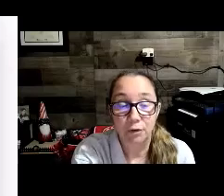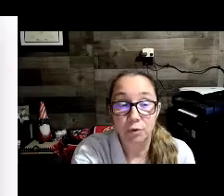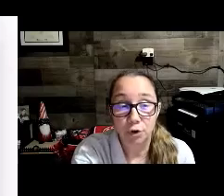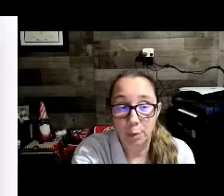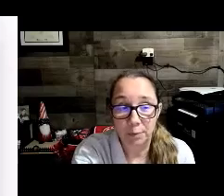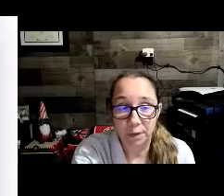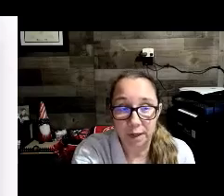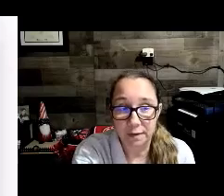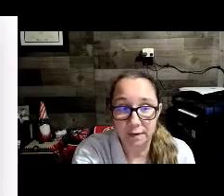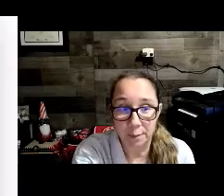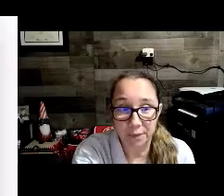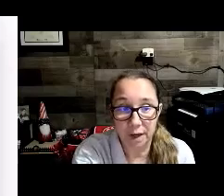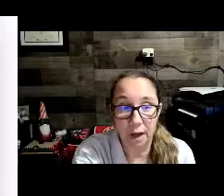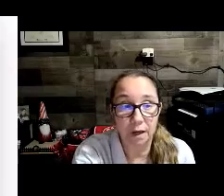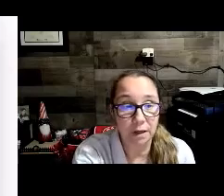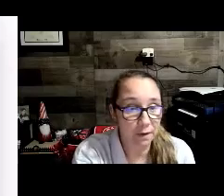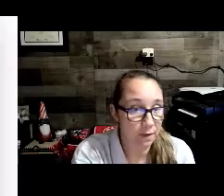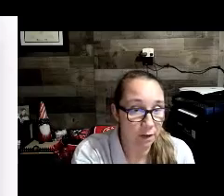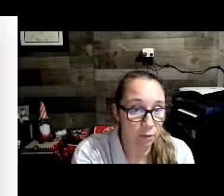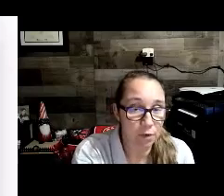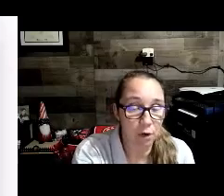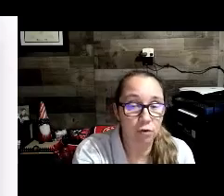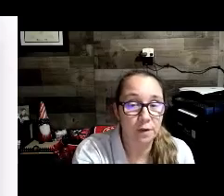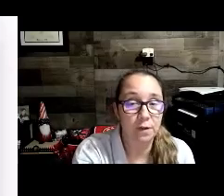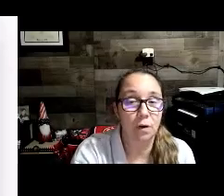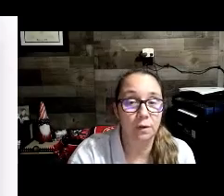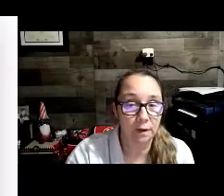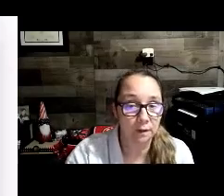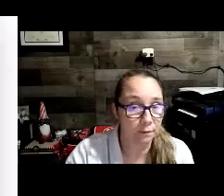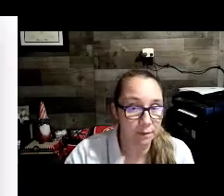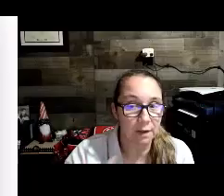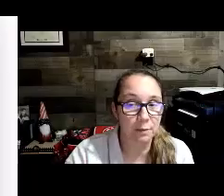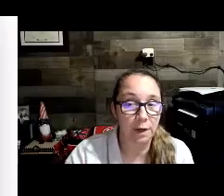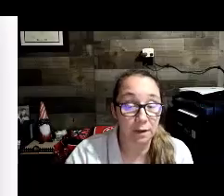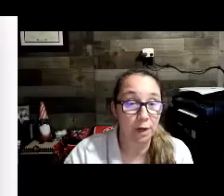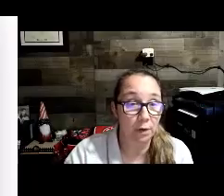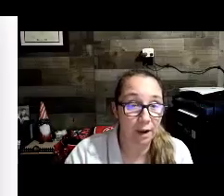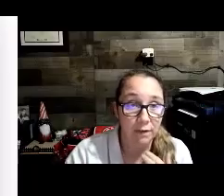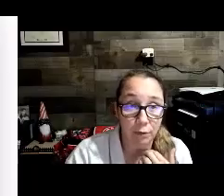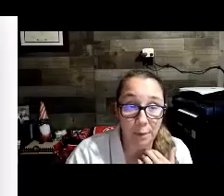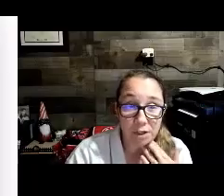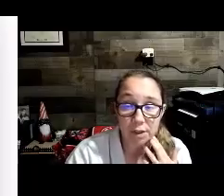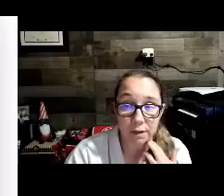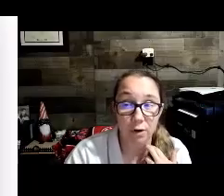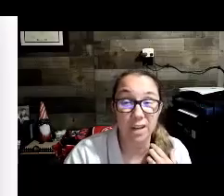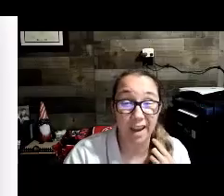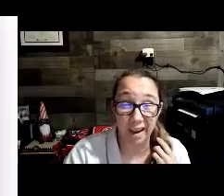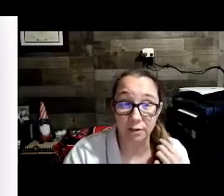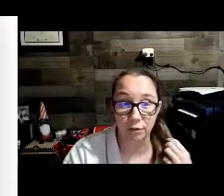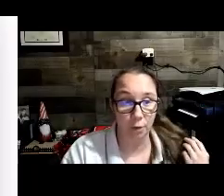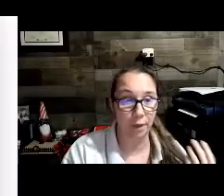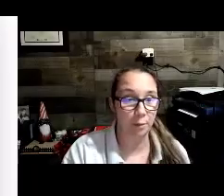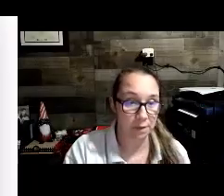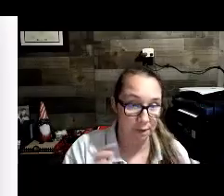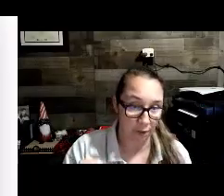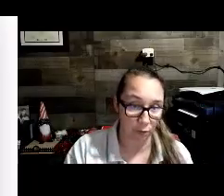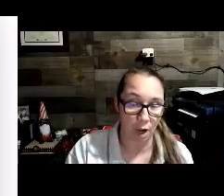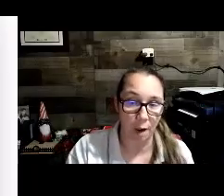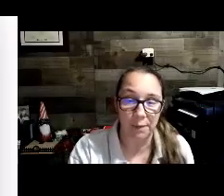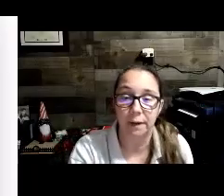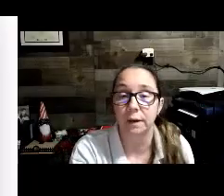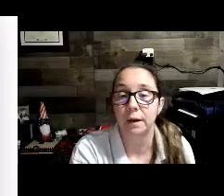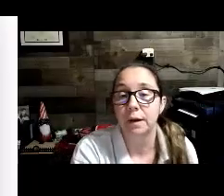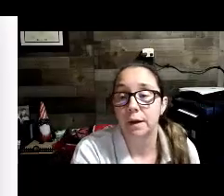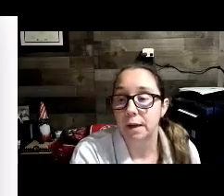So if you do populate something and it doesn't give a search result, it's because we don't have information in there yet for that